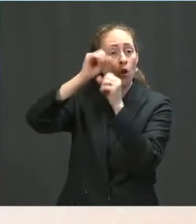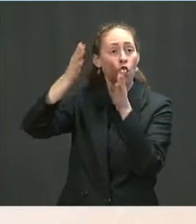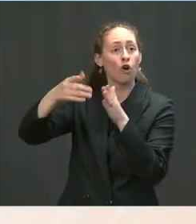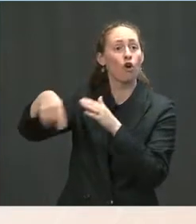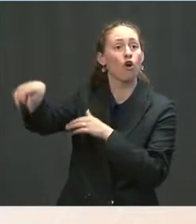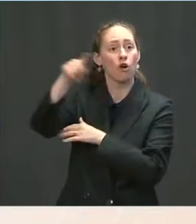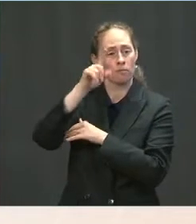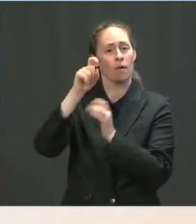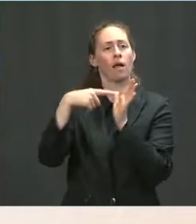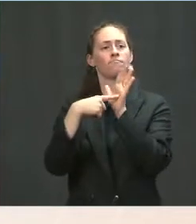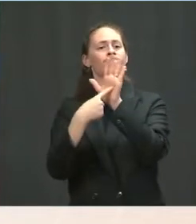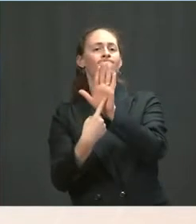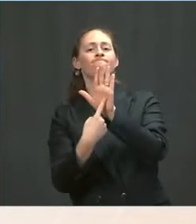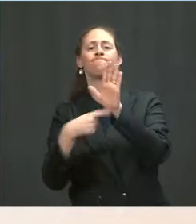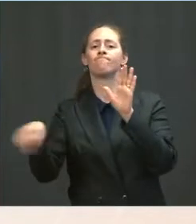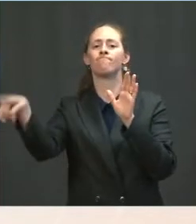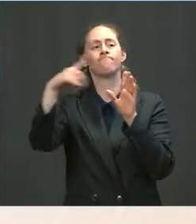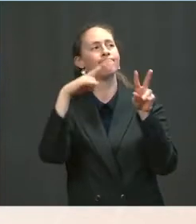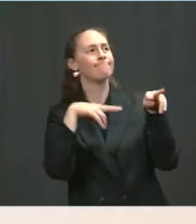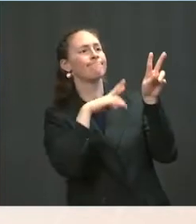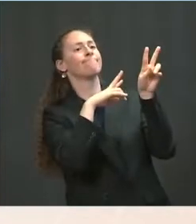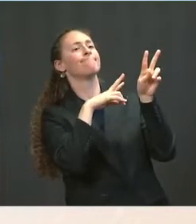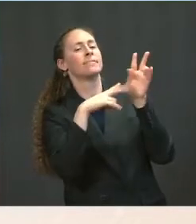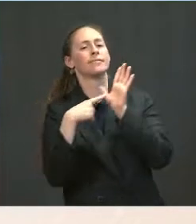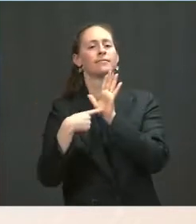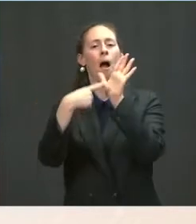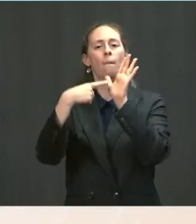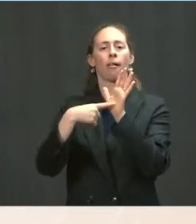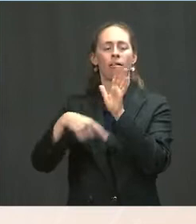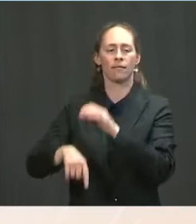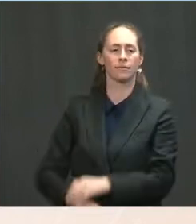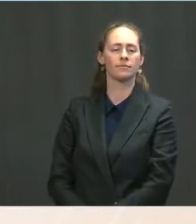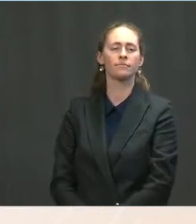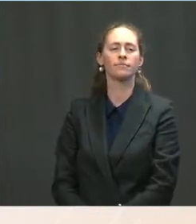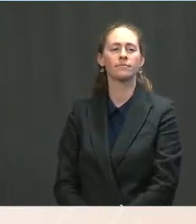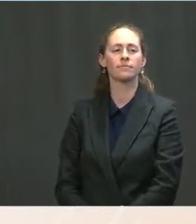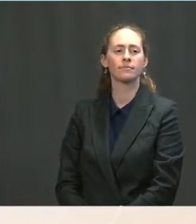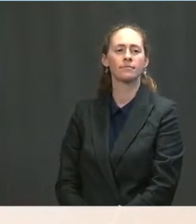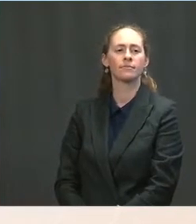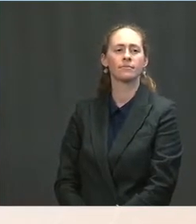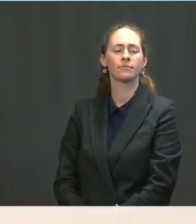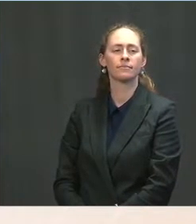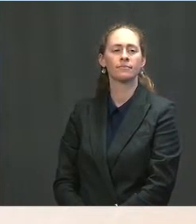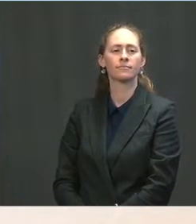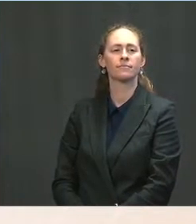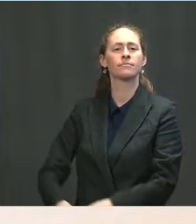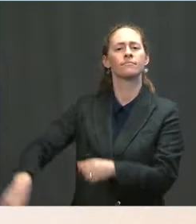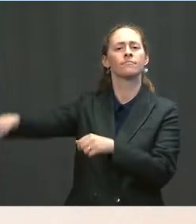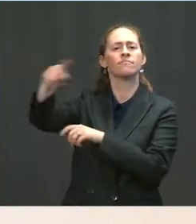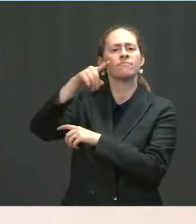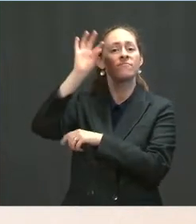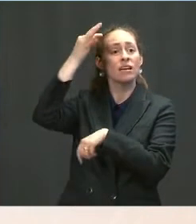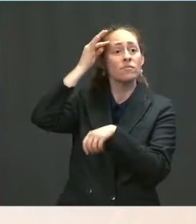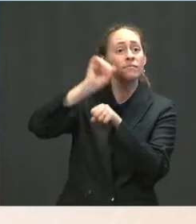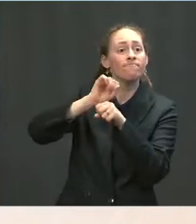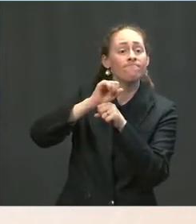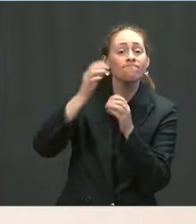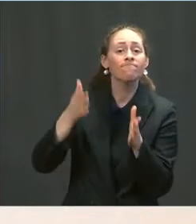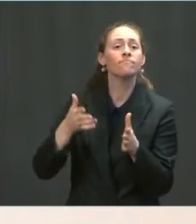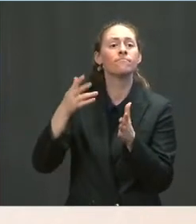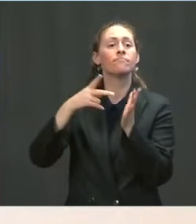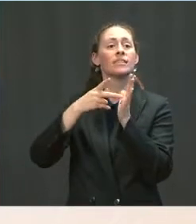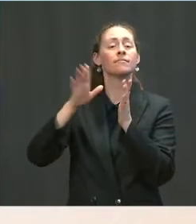federal employees' data be collected when they submit their vaccination status, and will the federal government